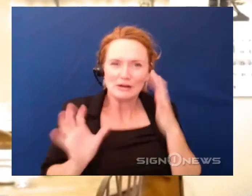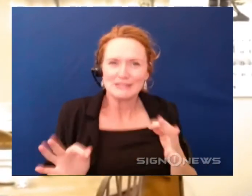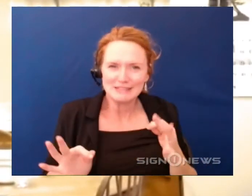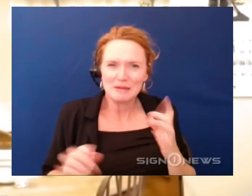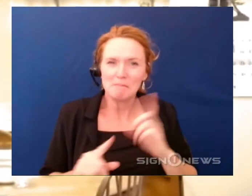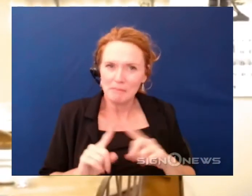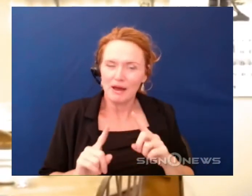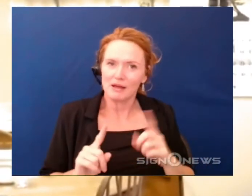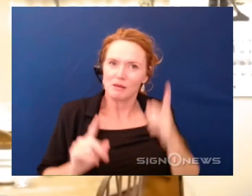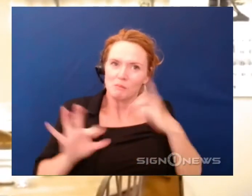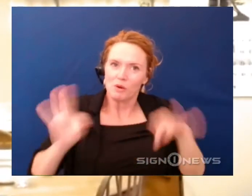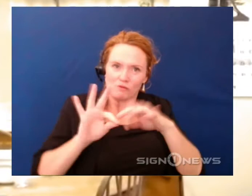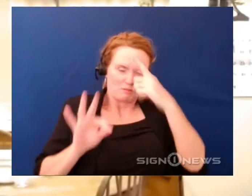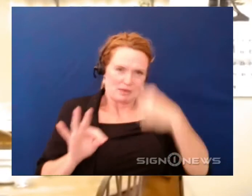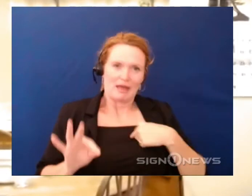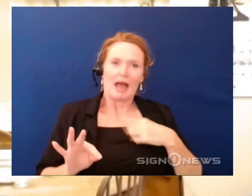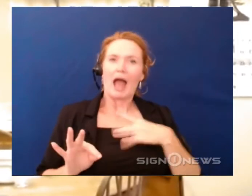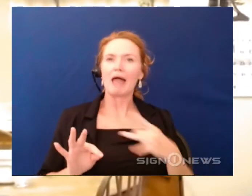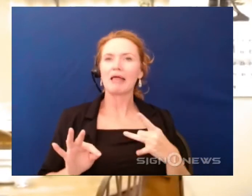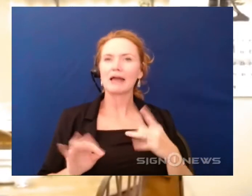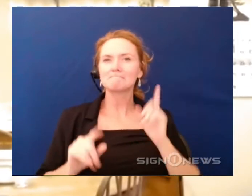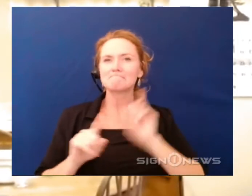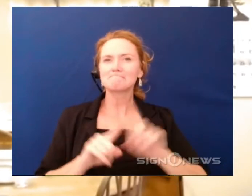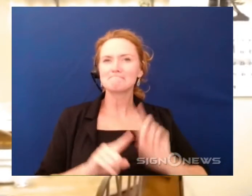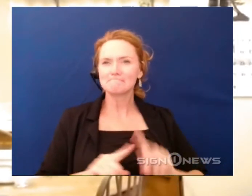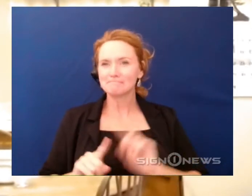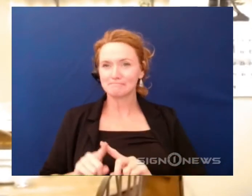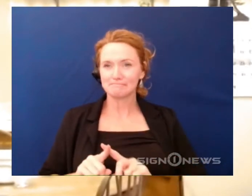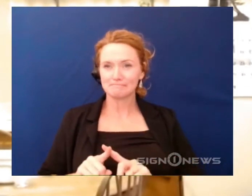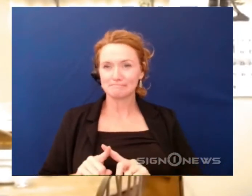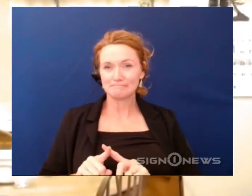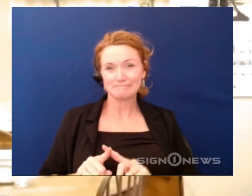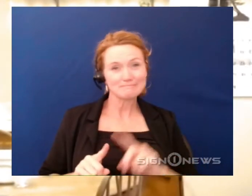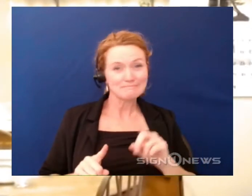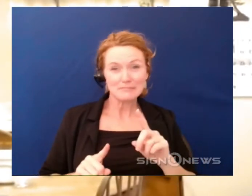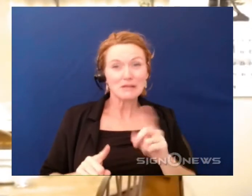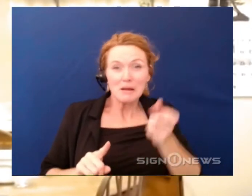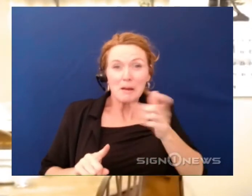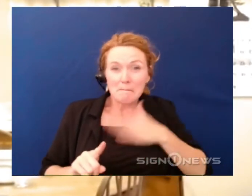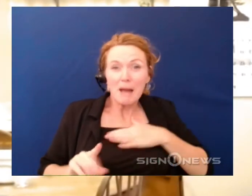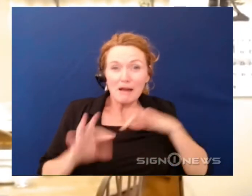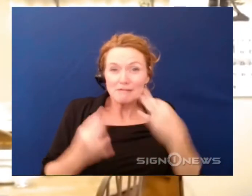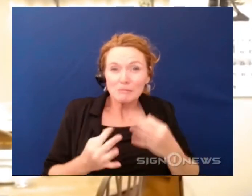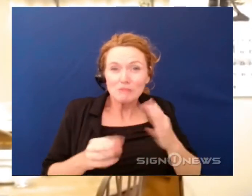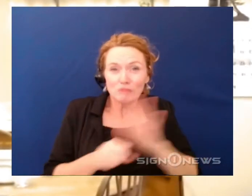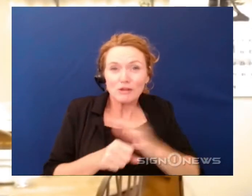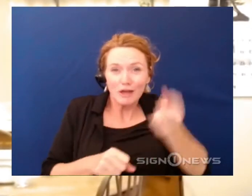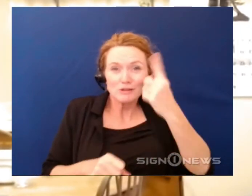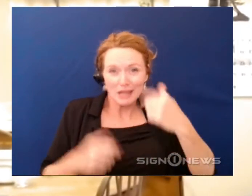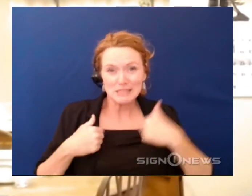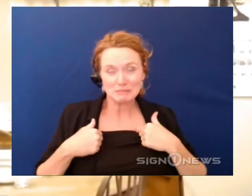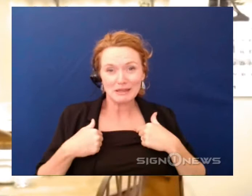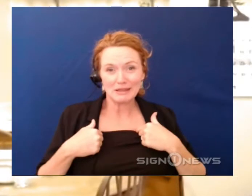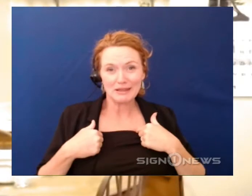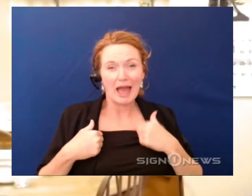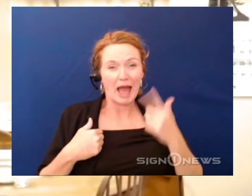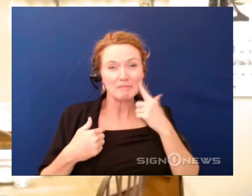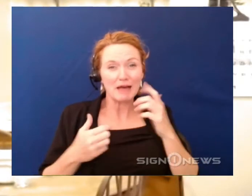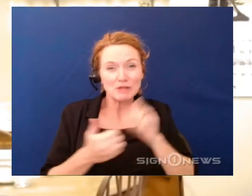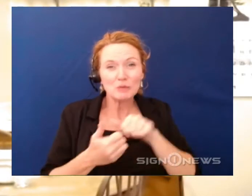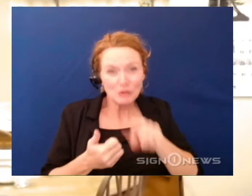variety. In some ways, this is not a joke within my family circle, but I'm laughing with you